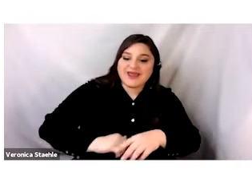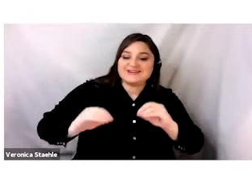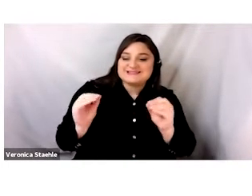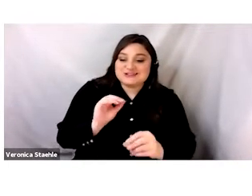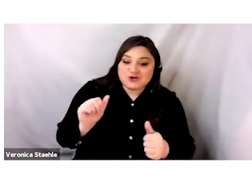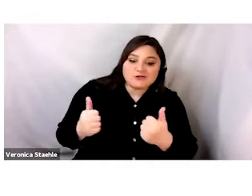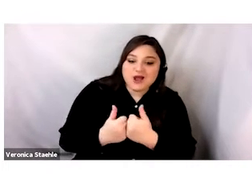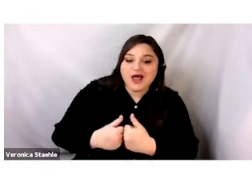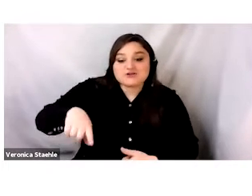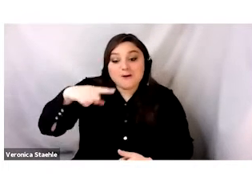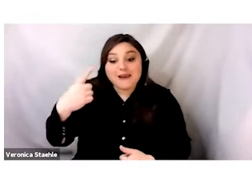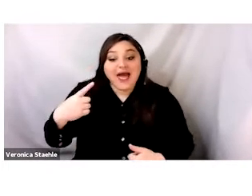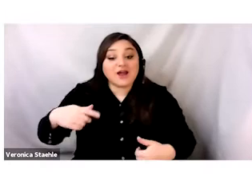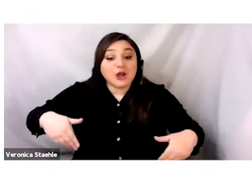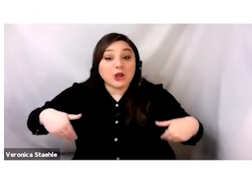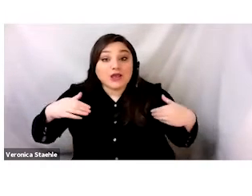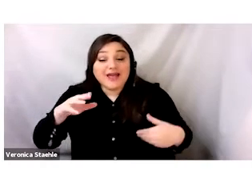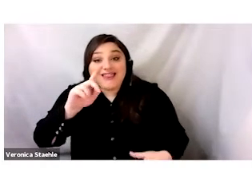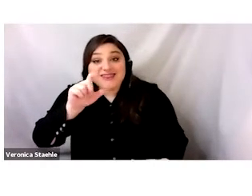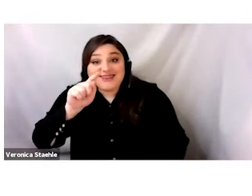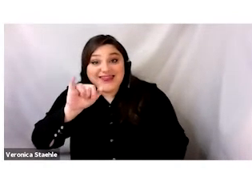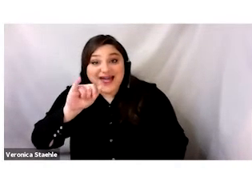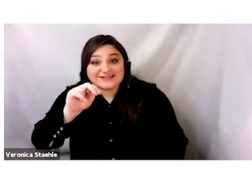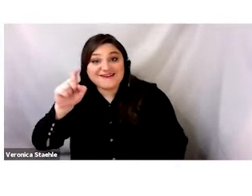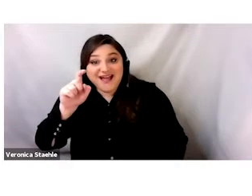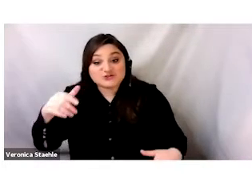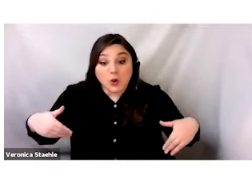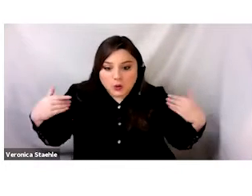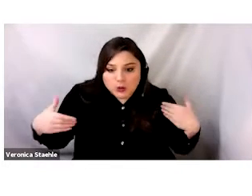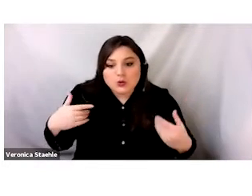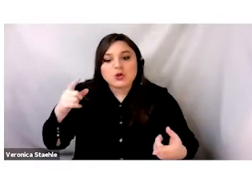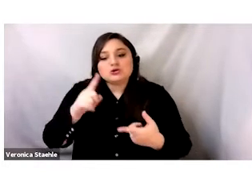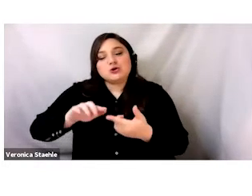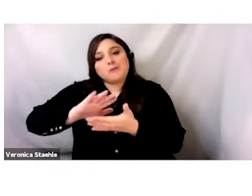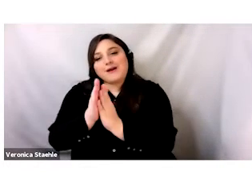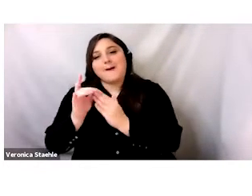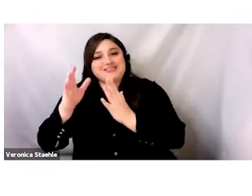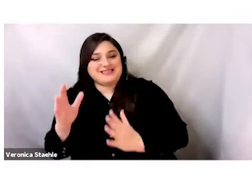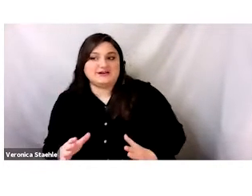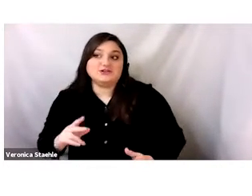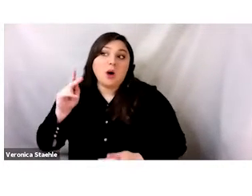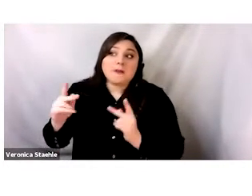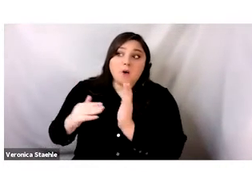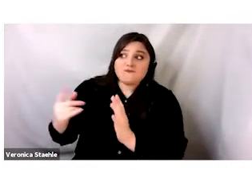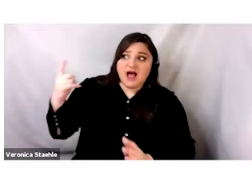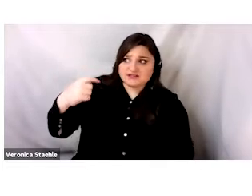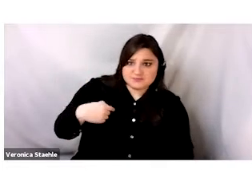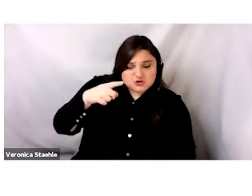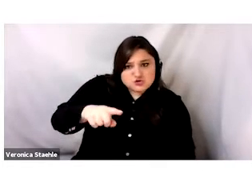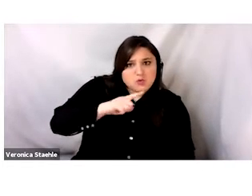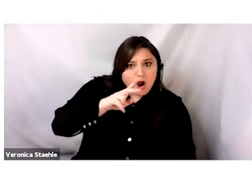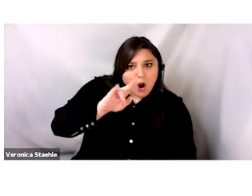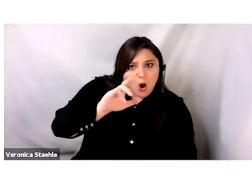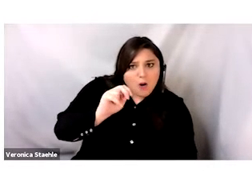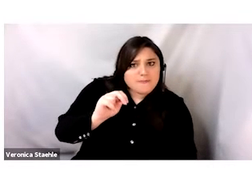racially equitable communities. I've had many folks ask me, are you an urban planning studio? Are you architects?